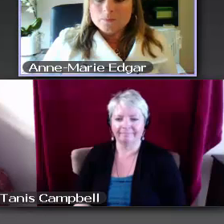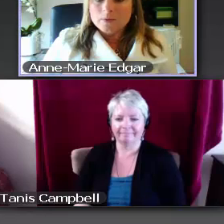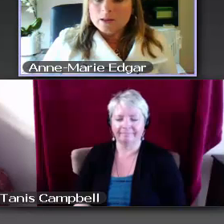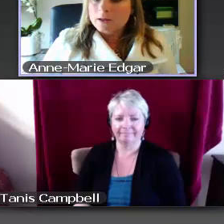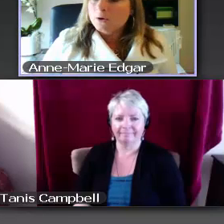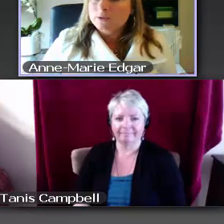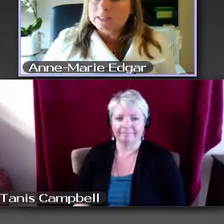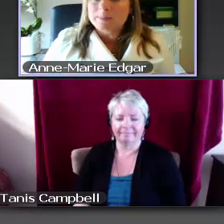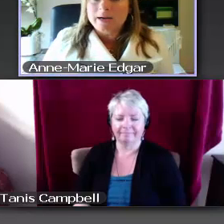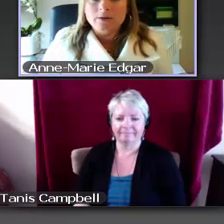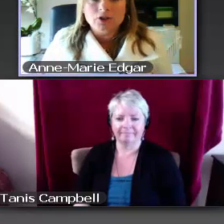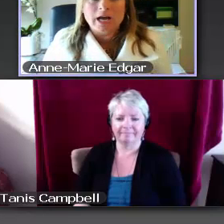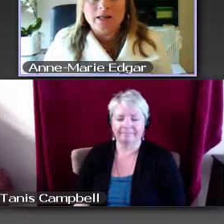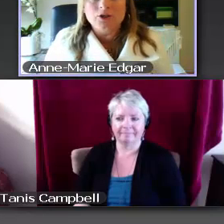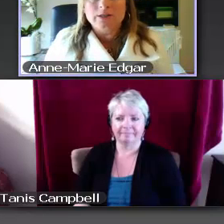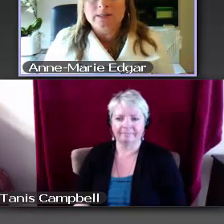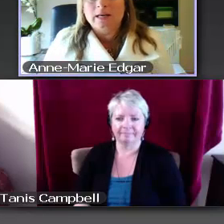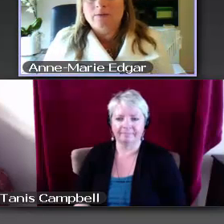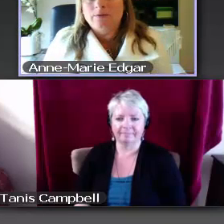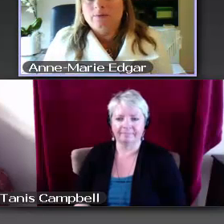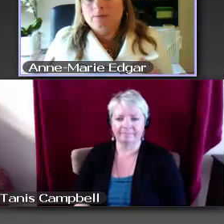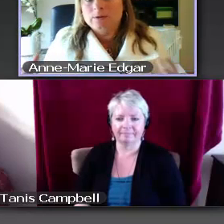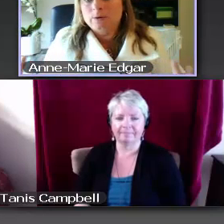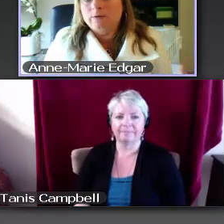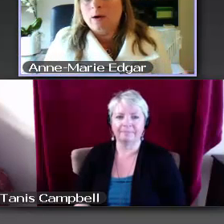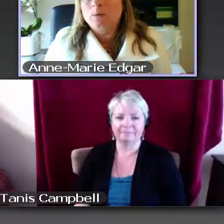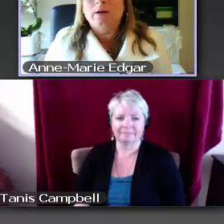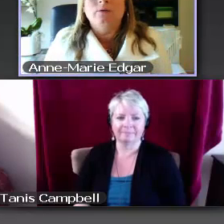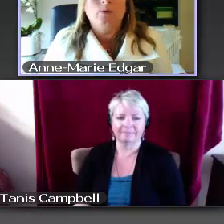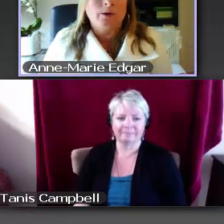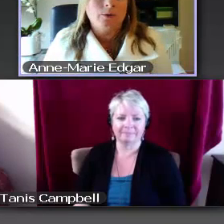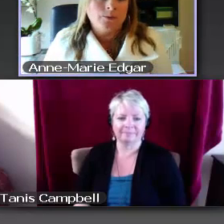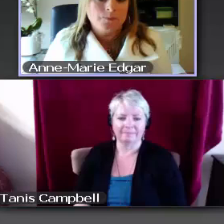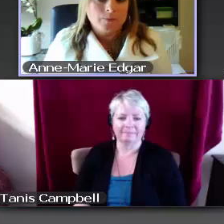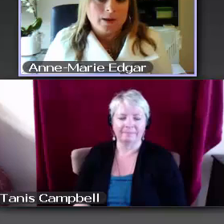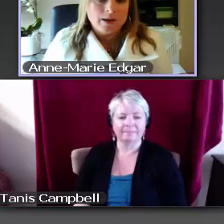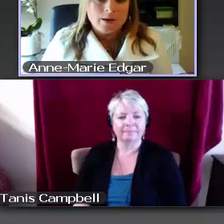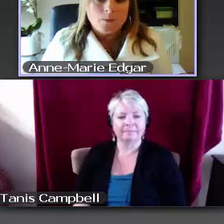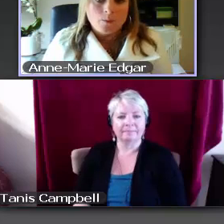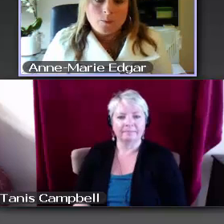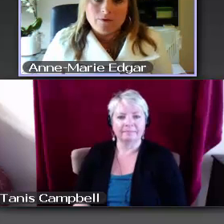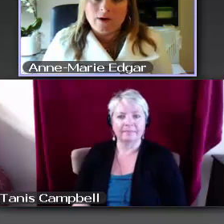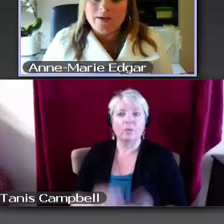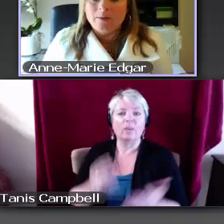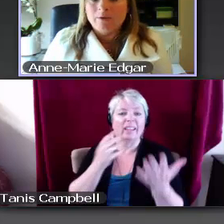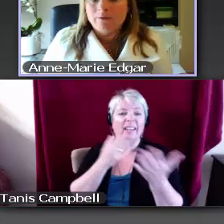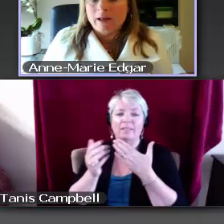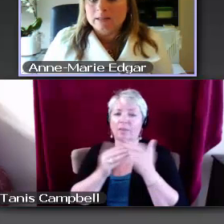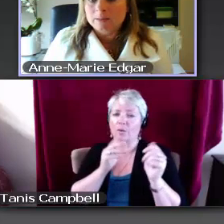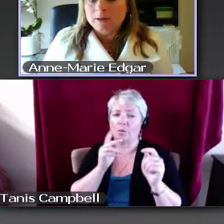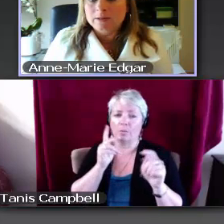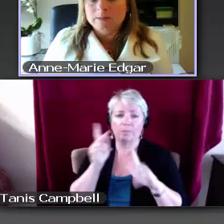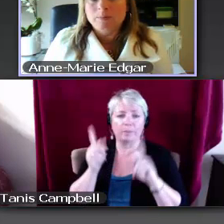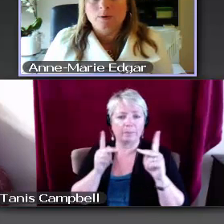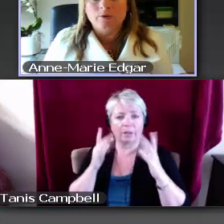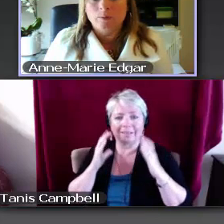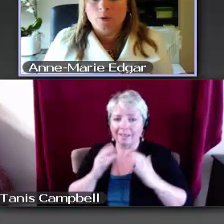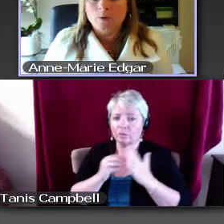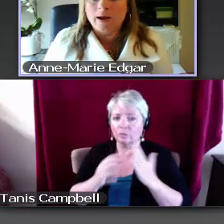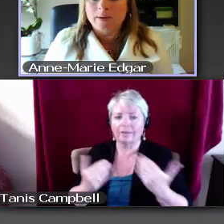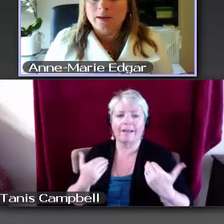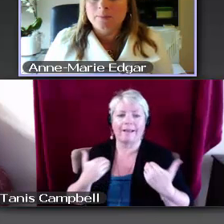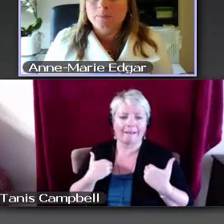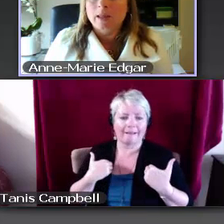So, despite all the challenges that I've sort of outlined for you, we find that with flexible and